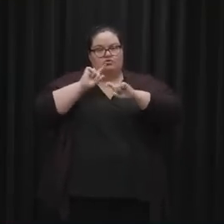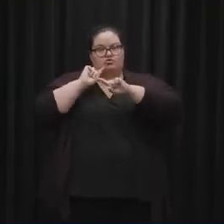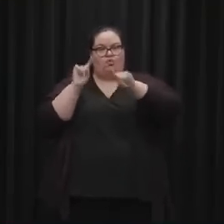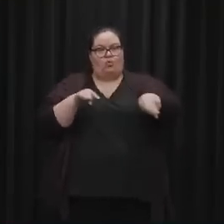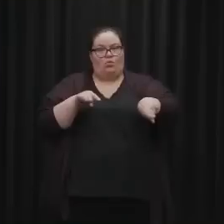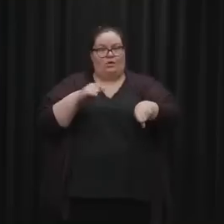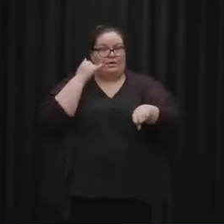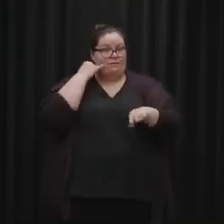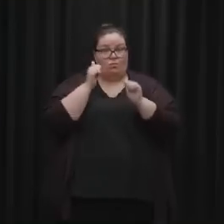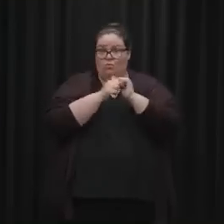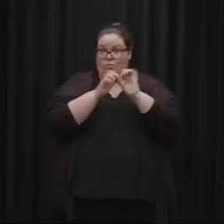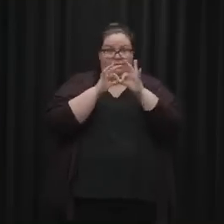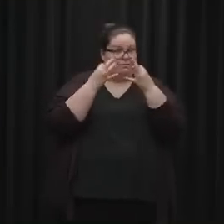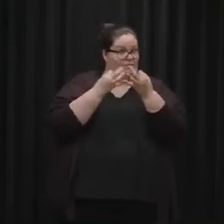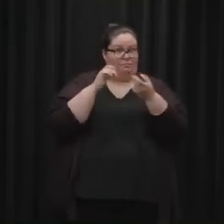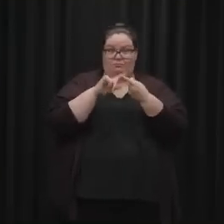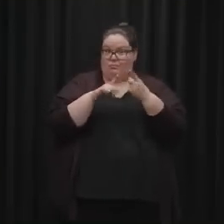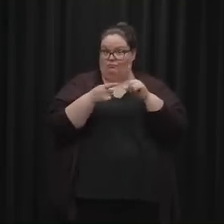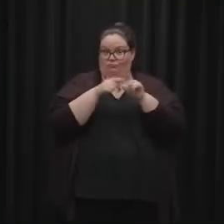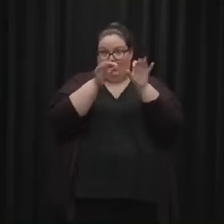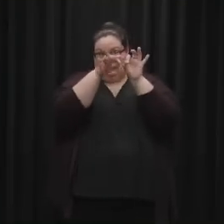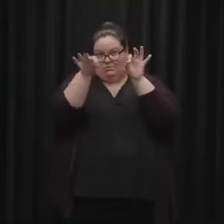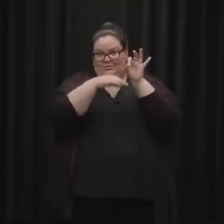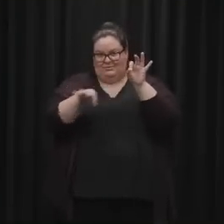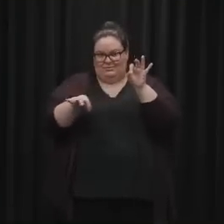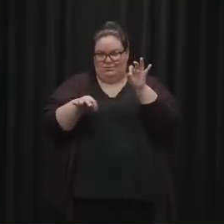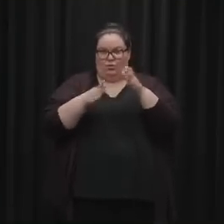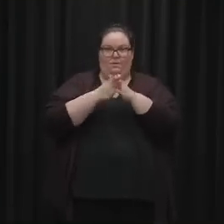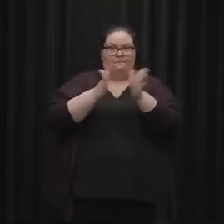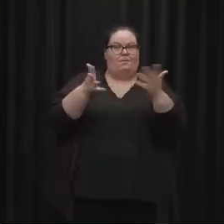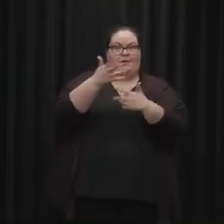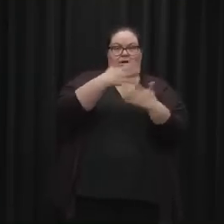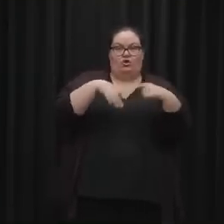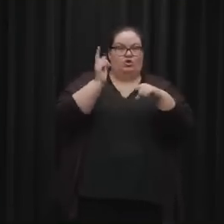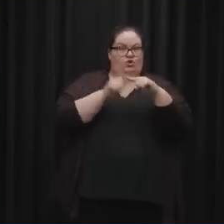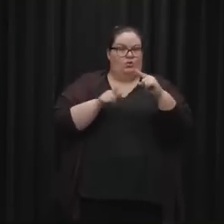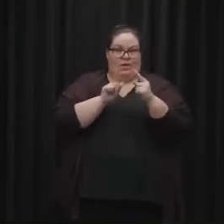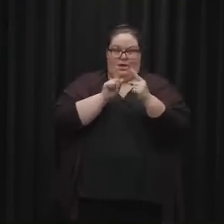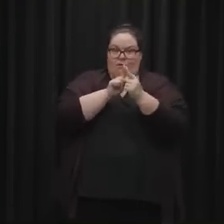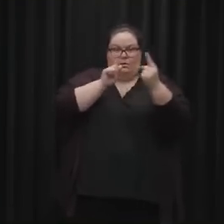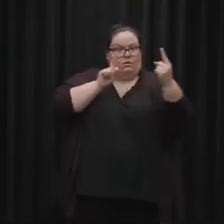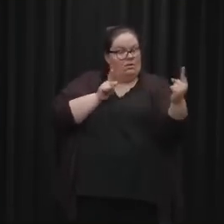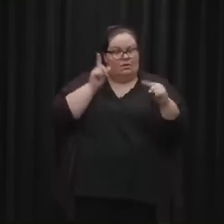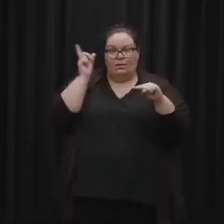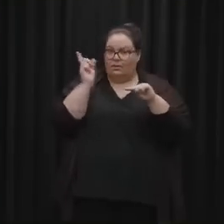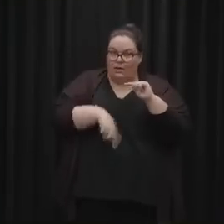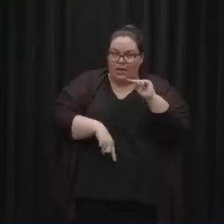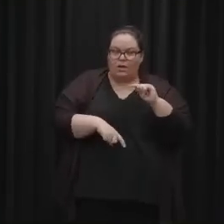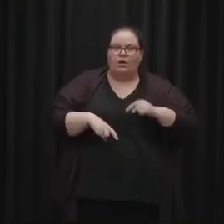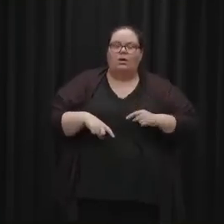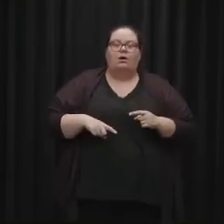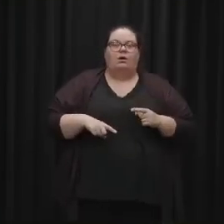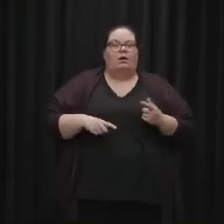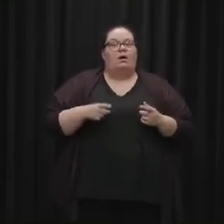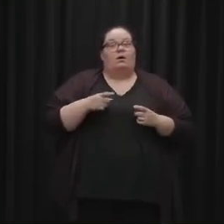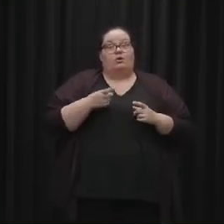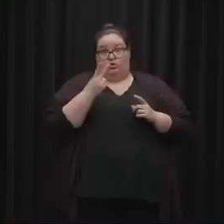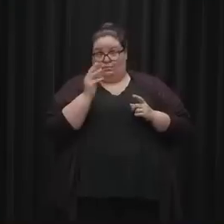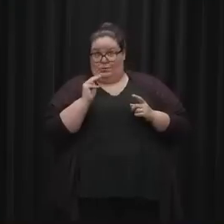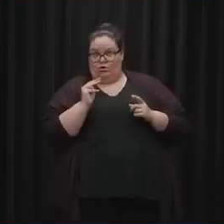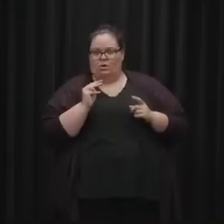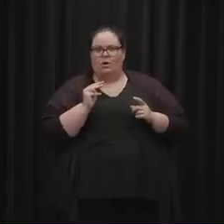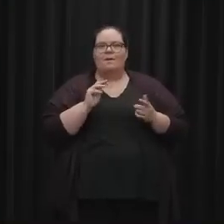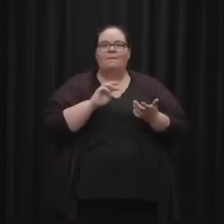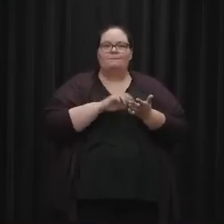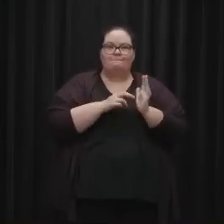if you are not with your family or friends and in a public area where you cannot maintain physical distancing of 2 meters,